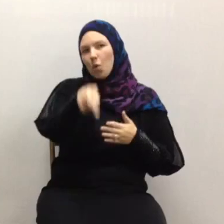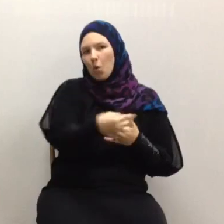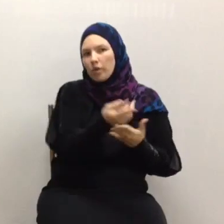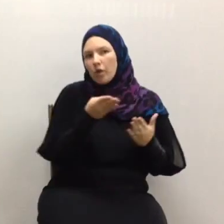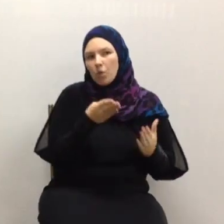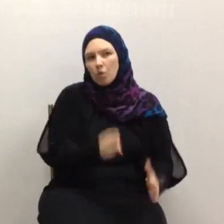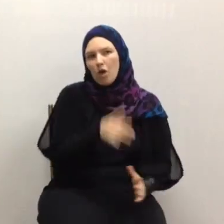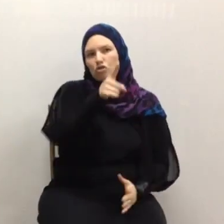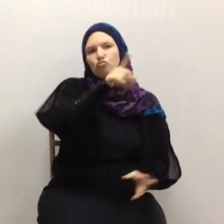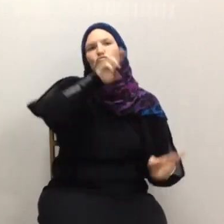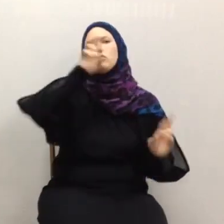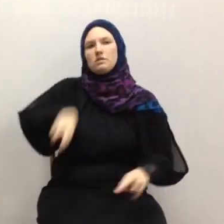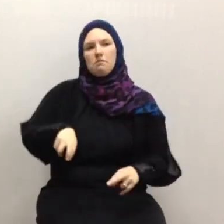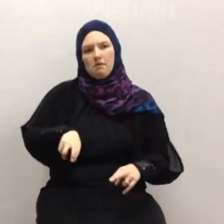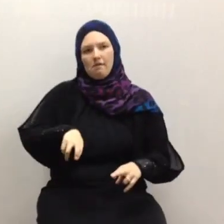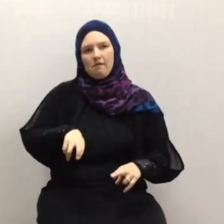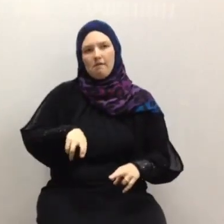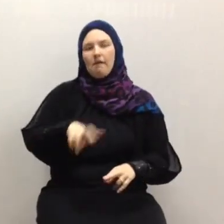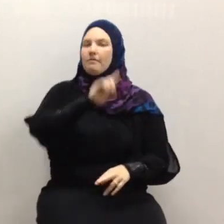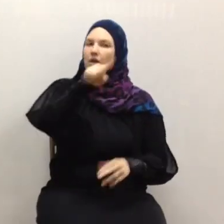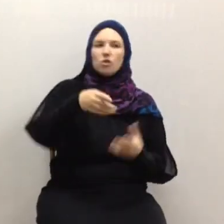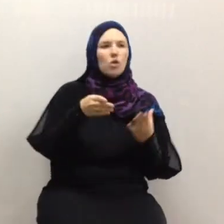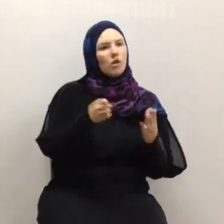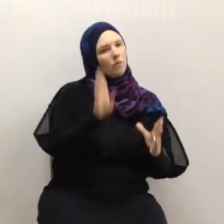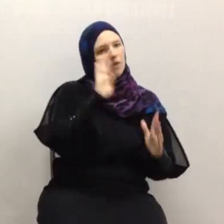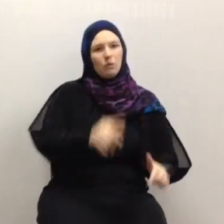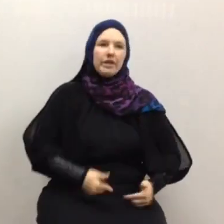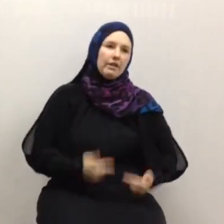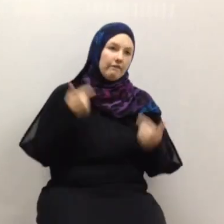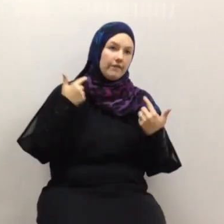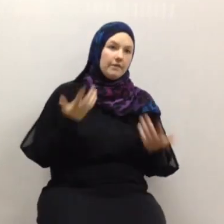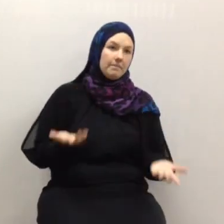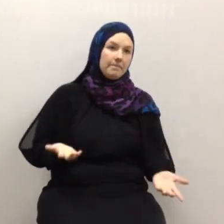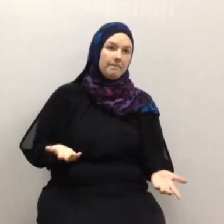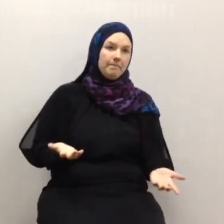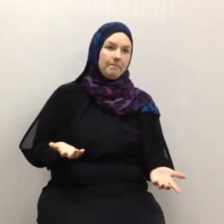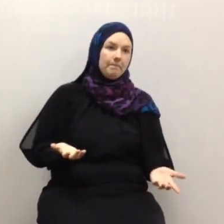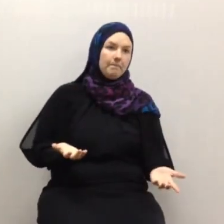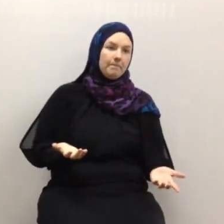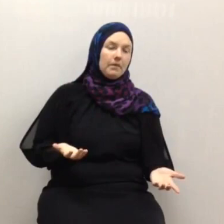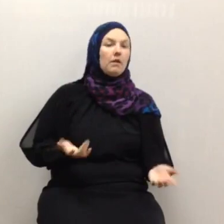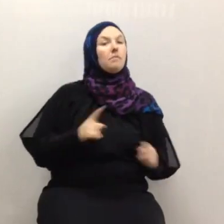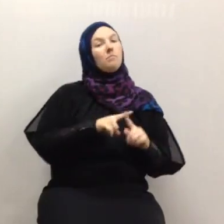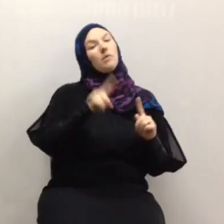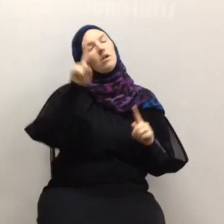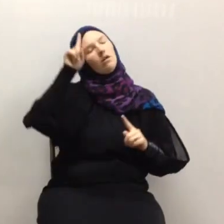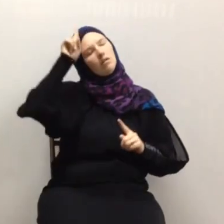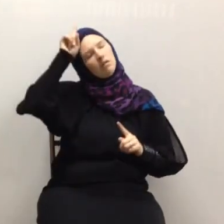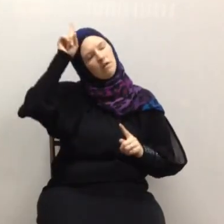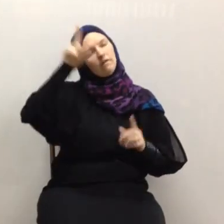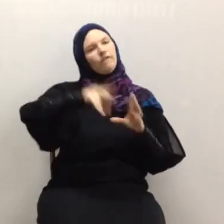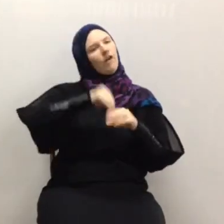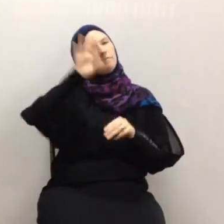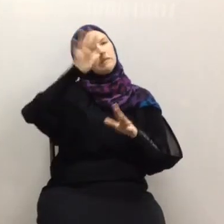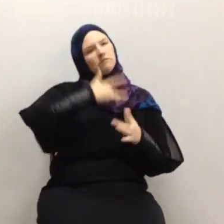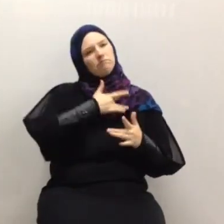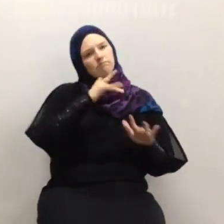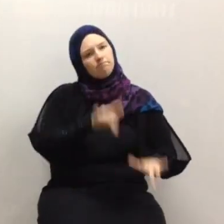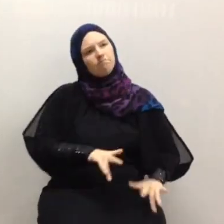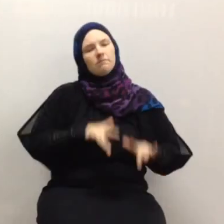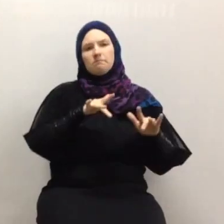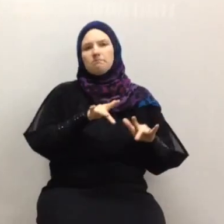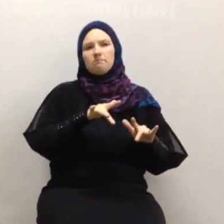is the only way you will live. But Allah, out of His mercy, doesn't treat us tit for